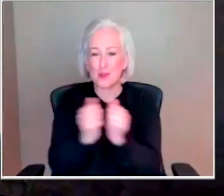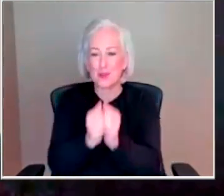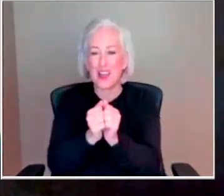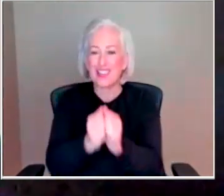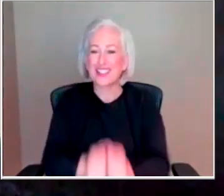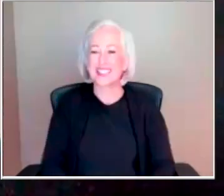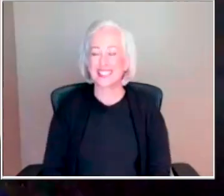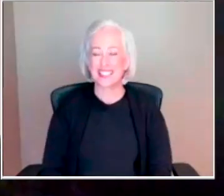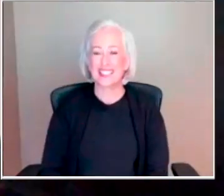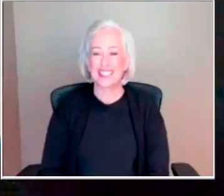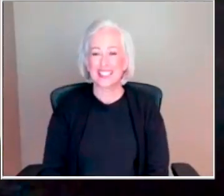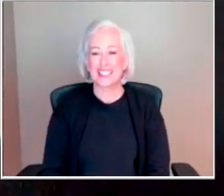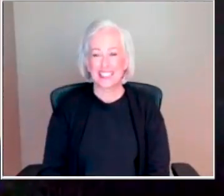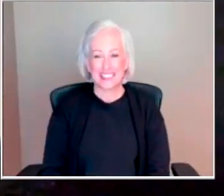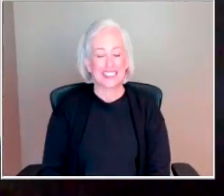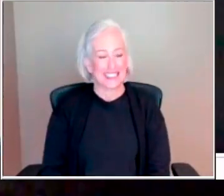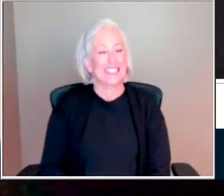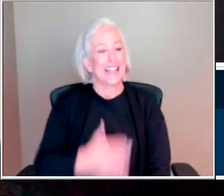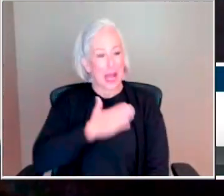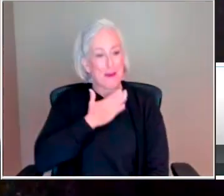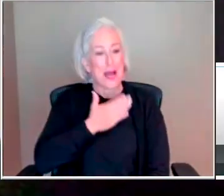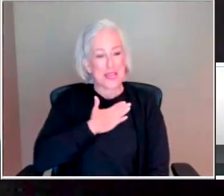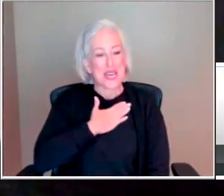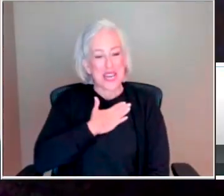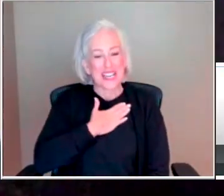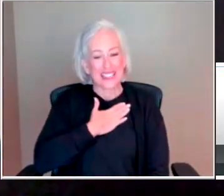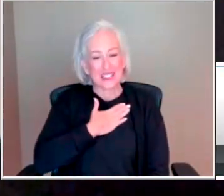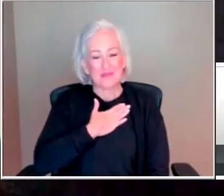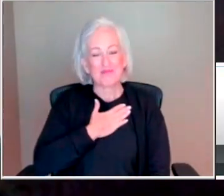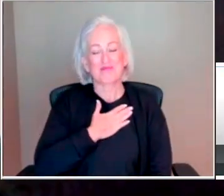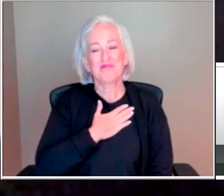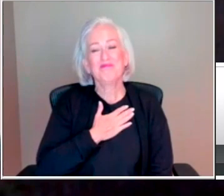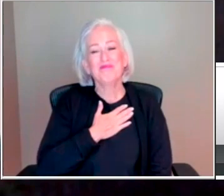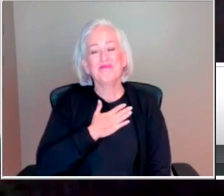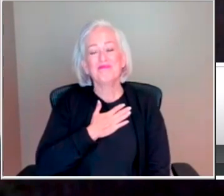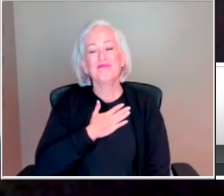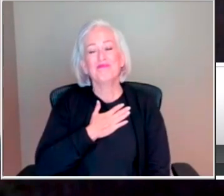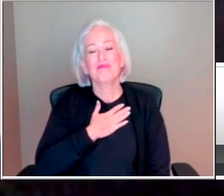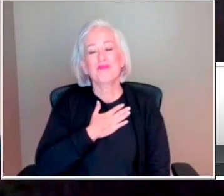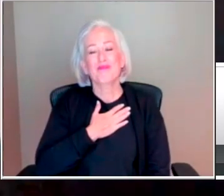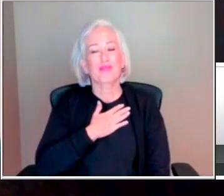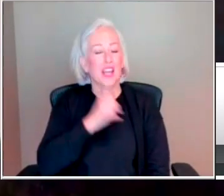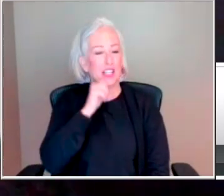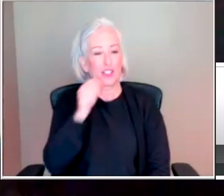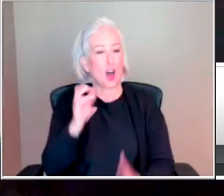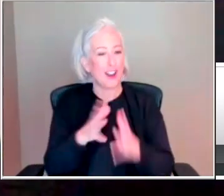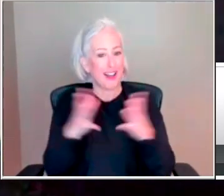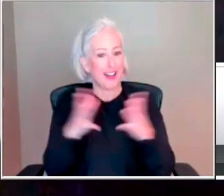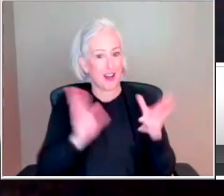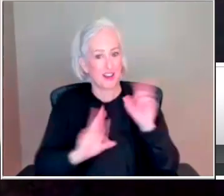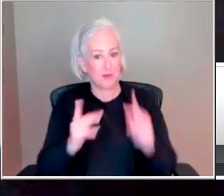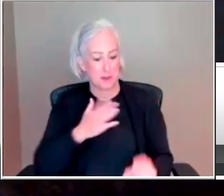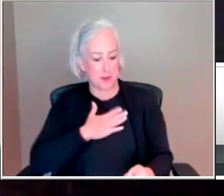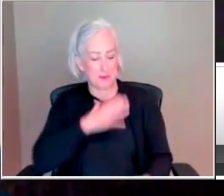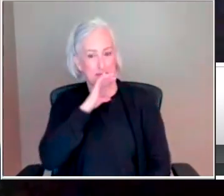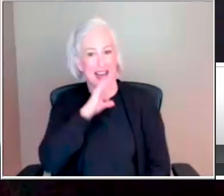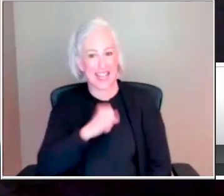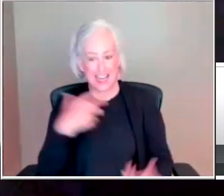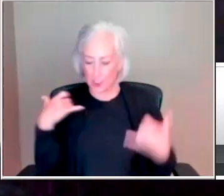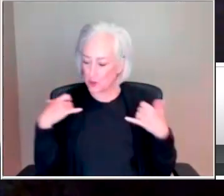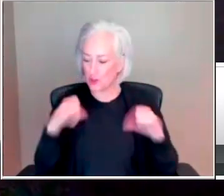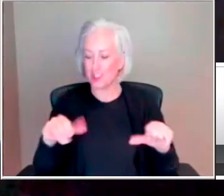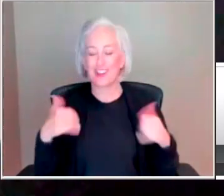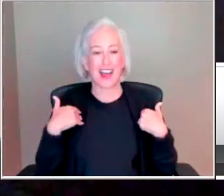Well, I'm happy, because not a lot of people my age are still having